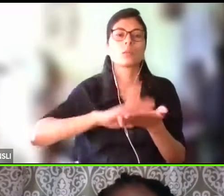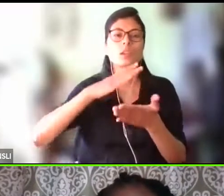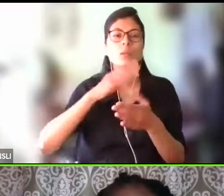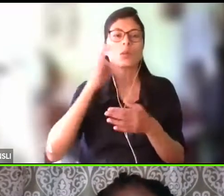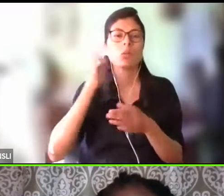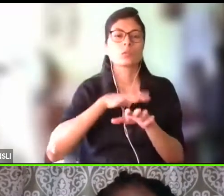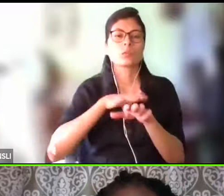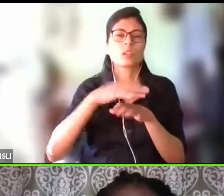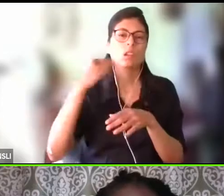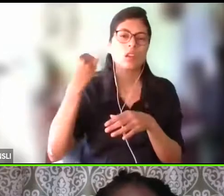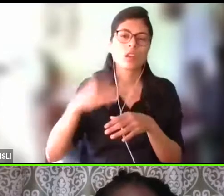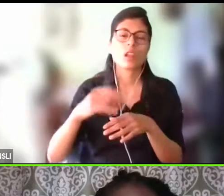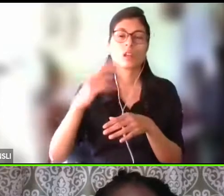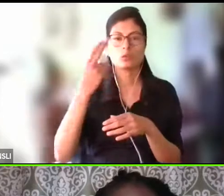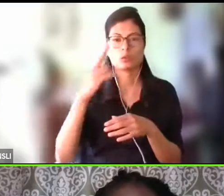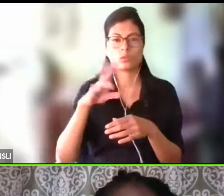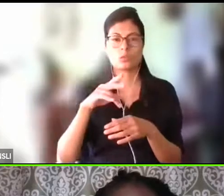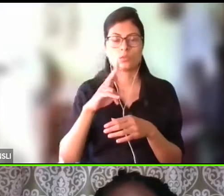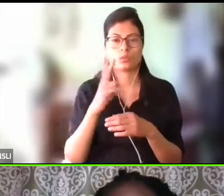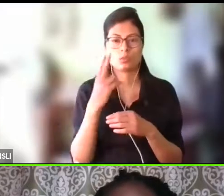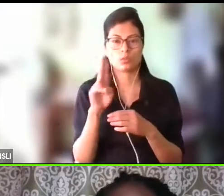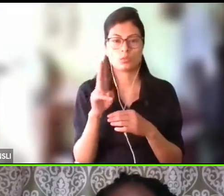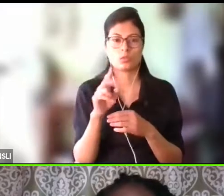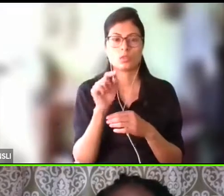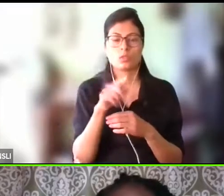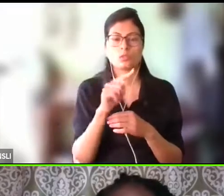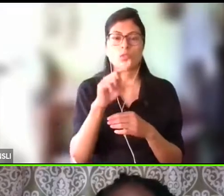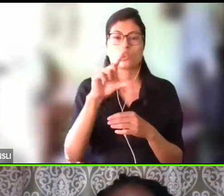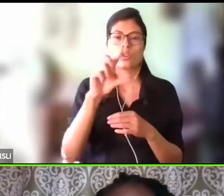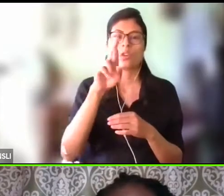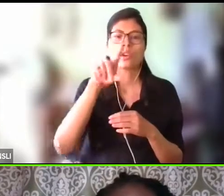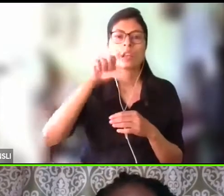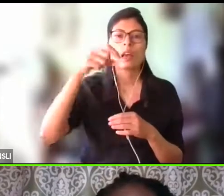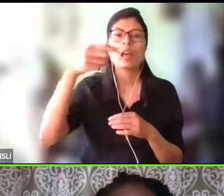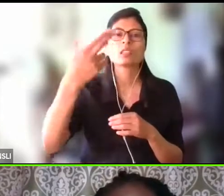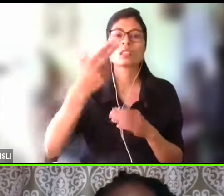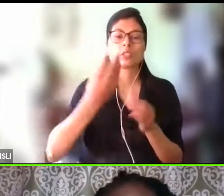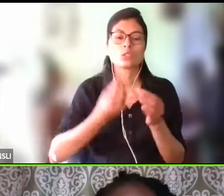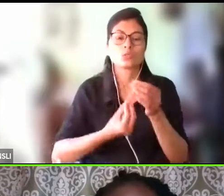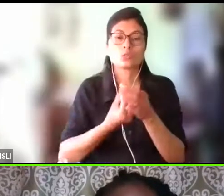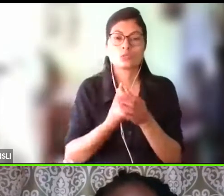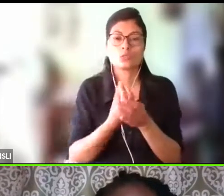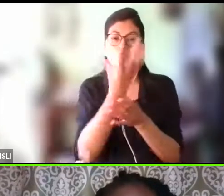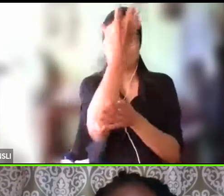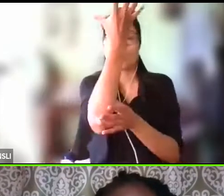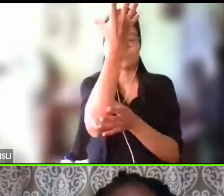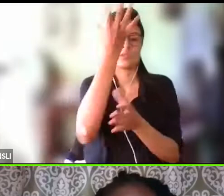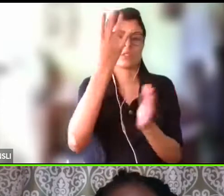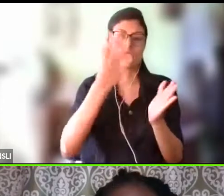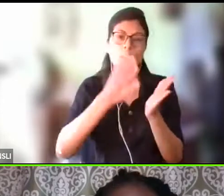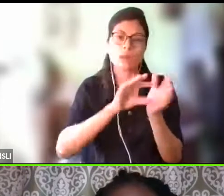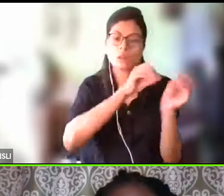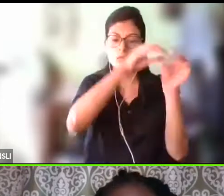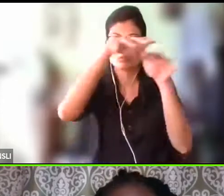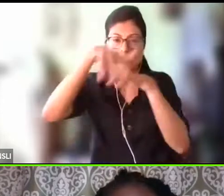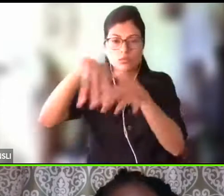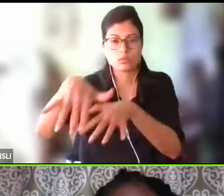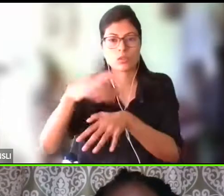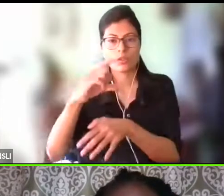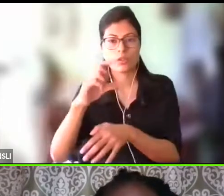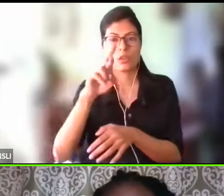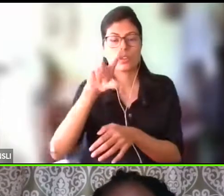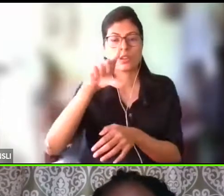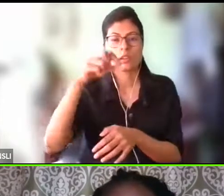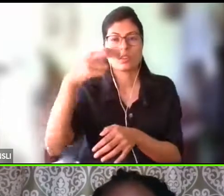that's like ash from the volcano eruption. So it causes a lot of blockage and landslides.